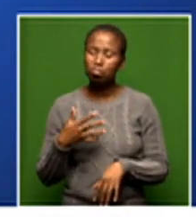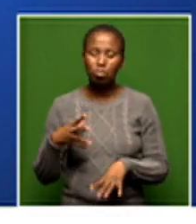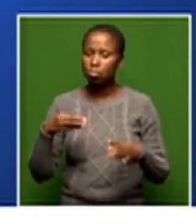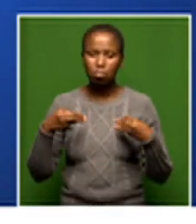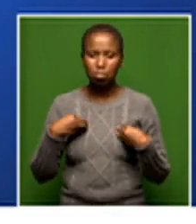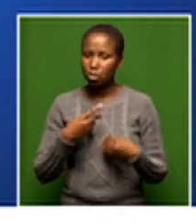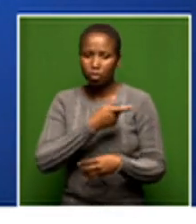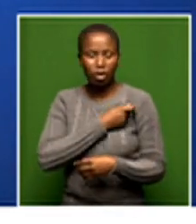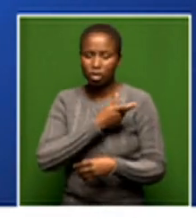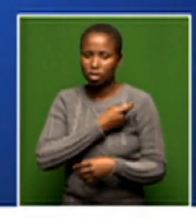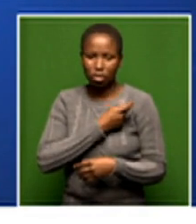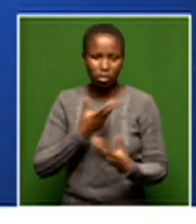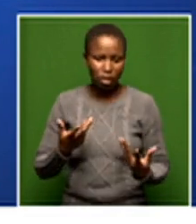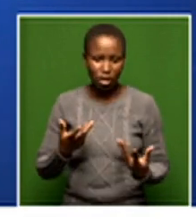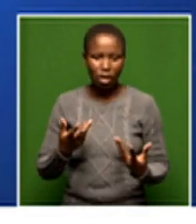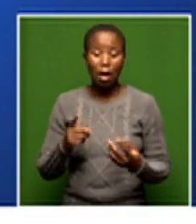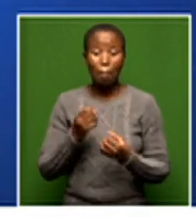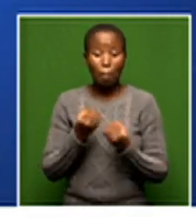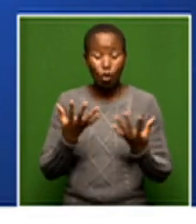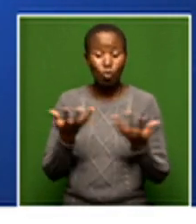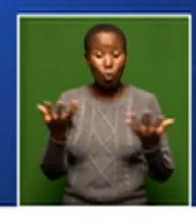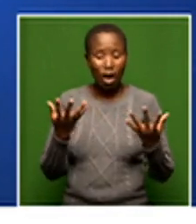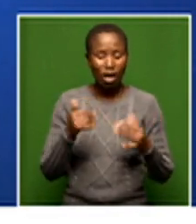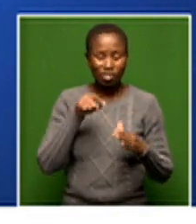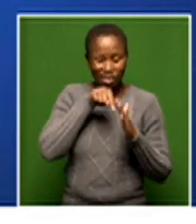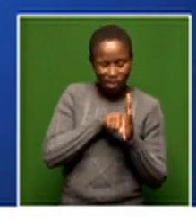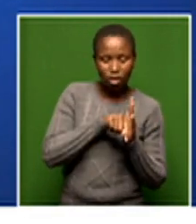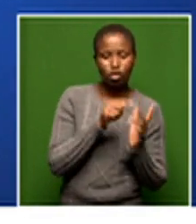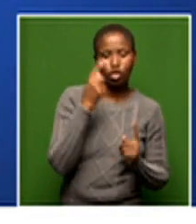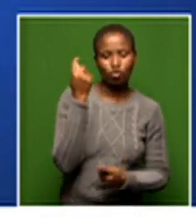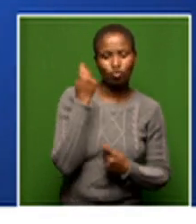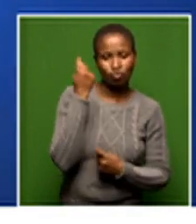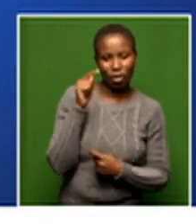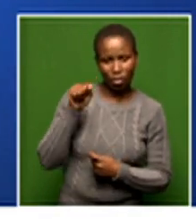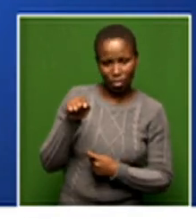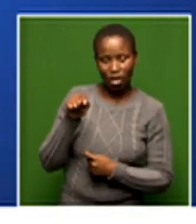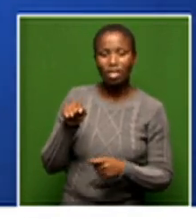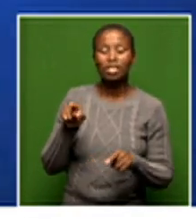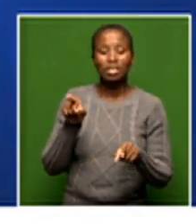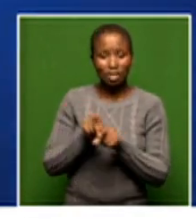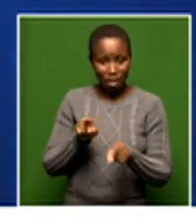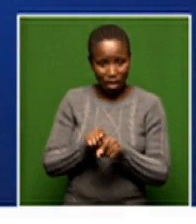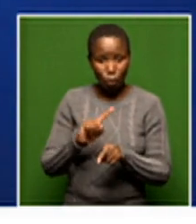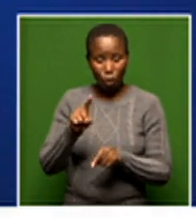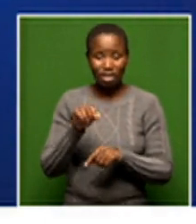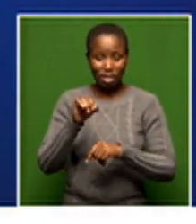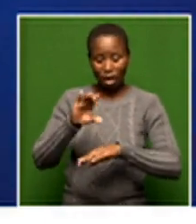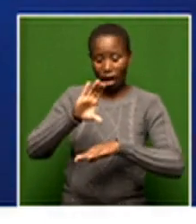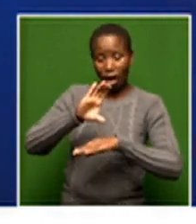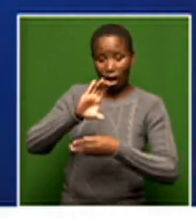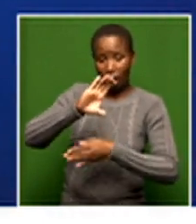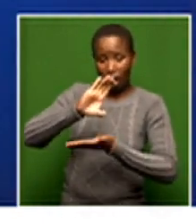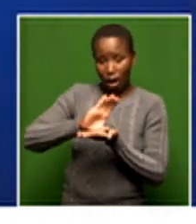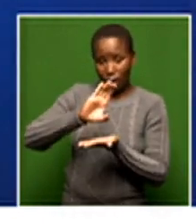was the same whether you were in rural or urban centers. And the general reasons in Cameroon were that they felt